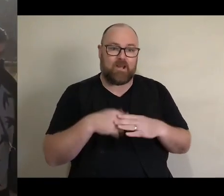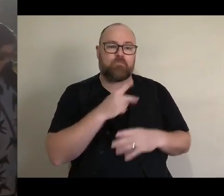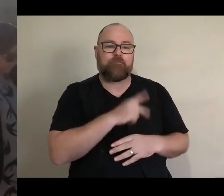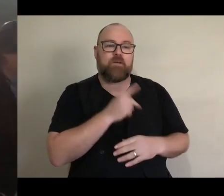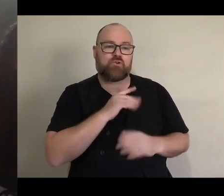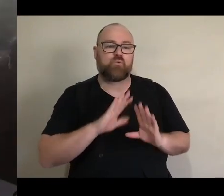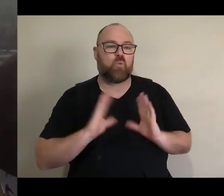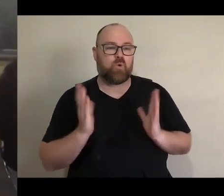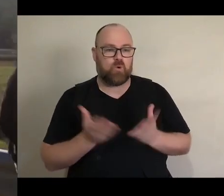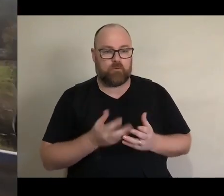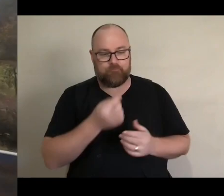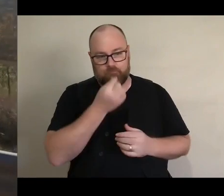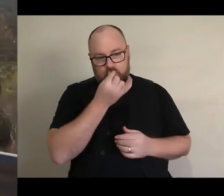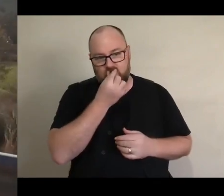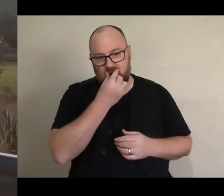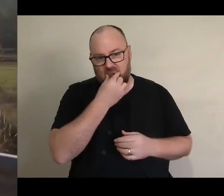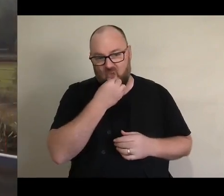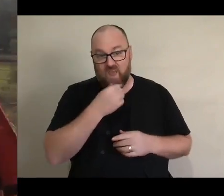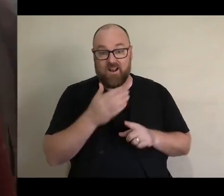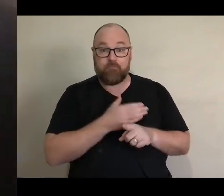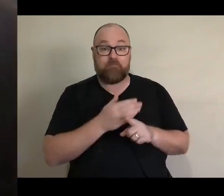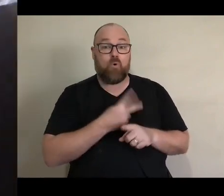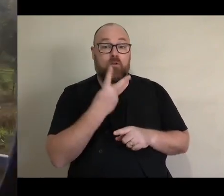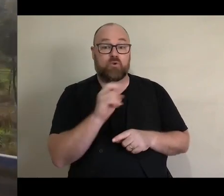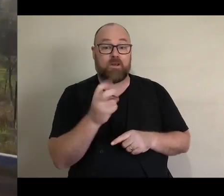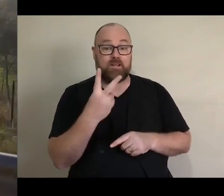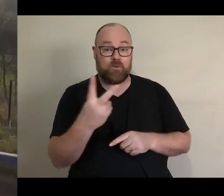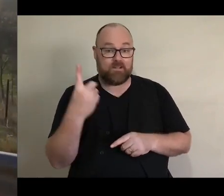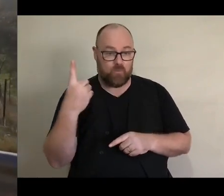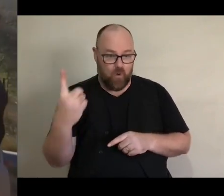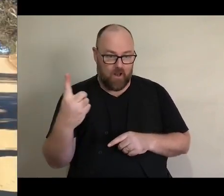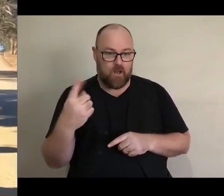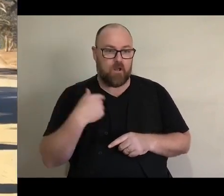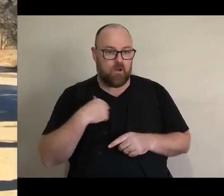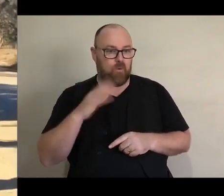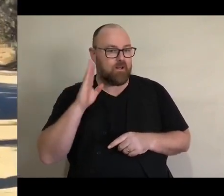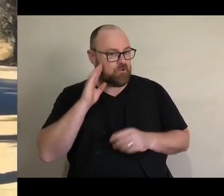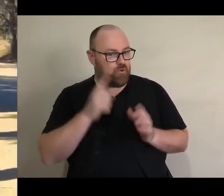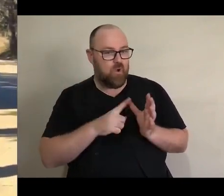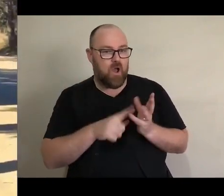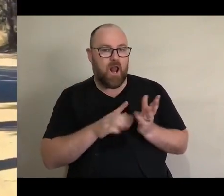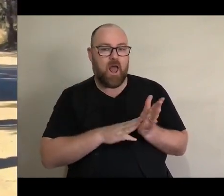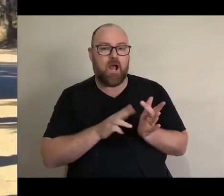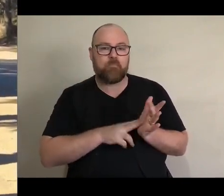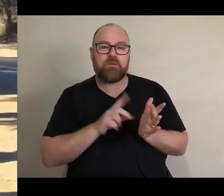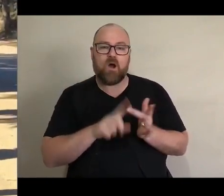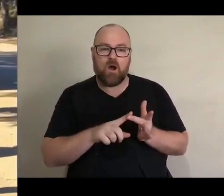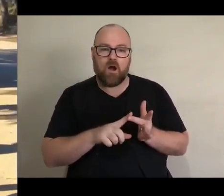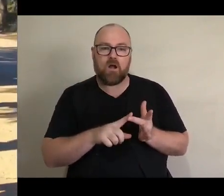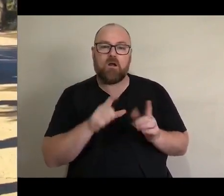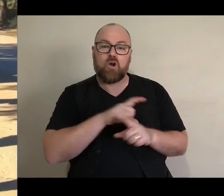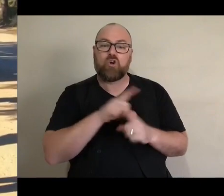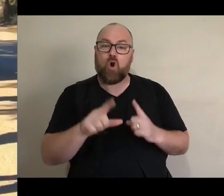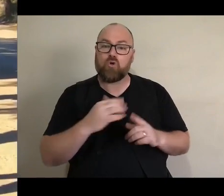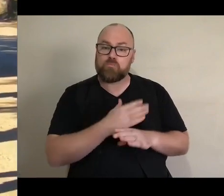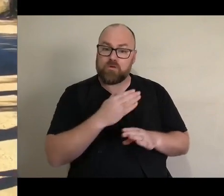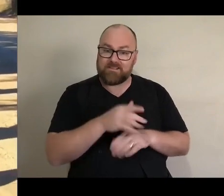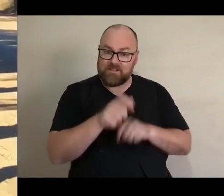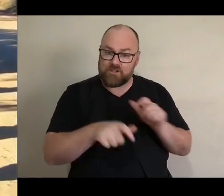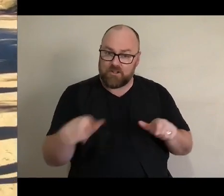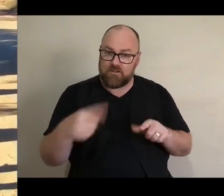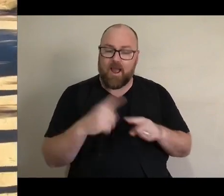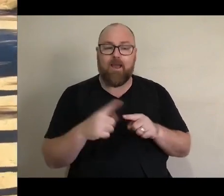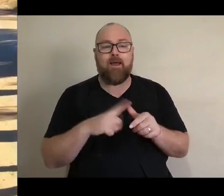world. Before beginning the 2021 program, we listened to alumni, cultural practitioners and arts workers,